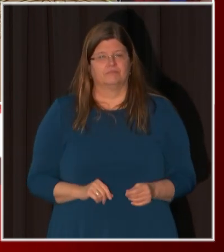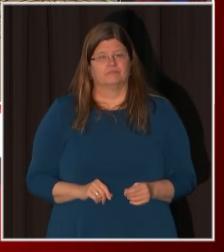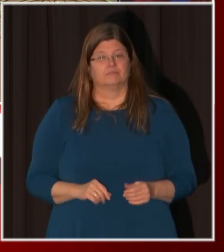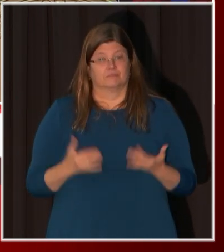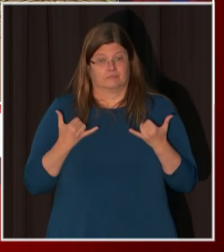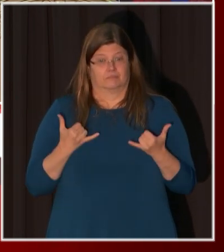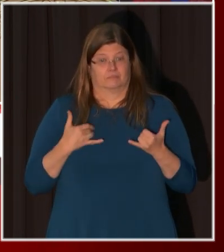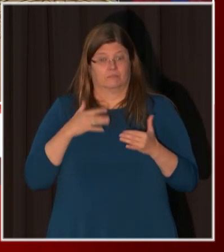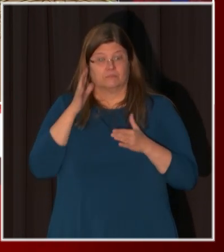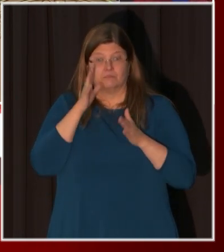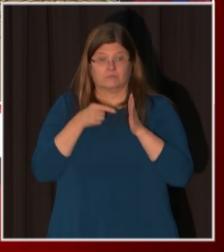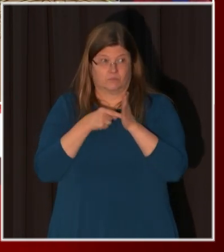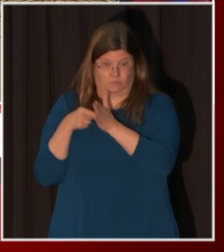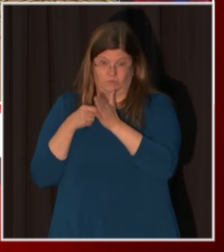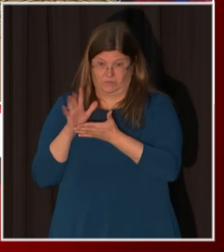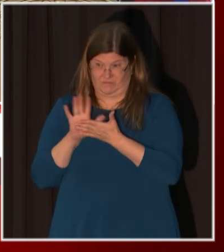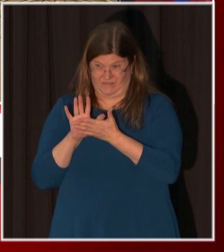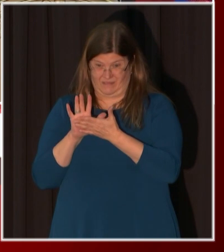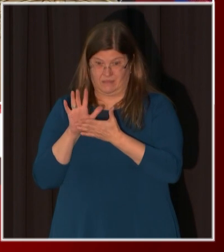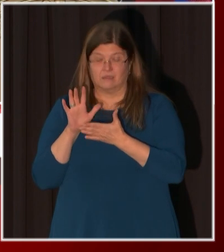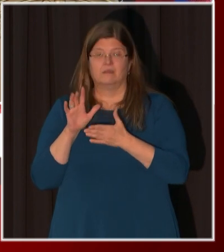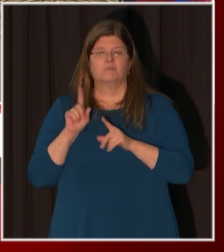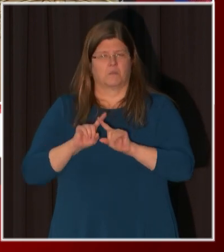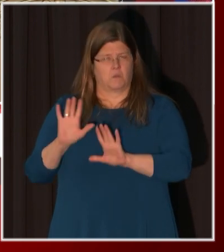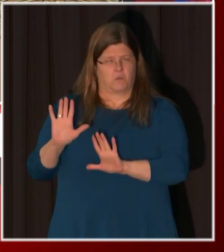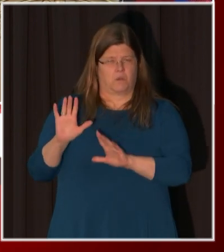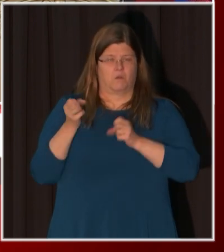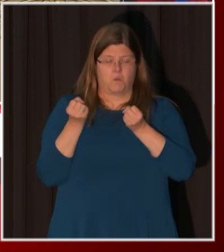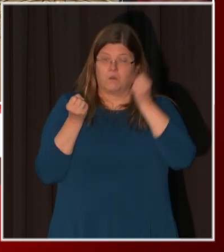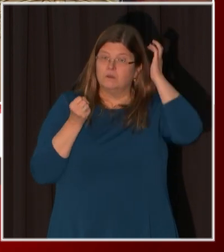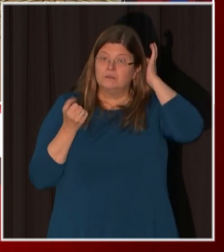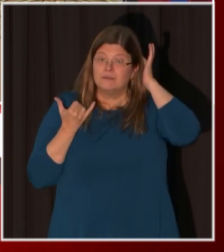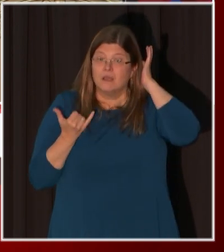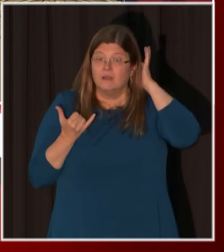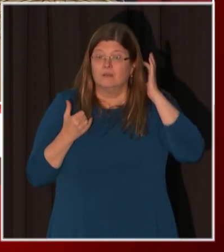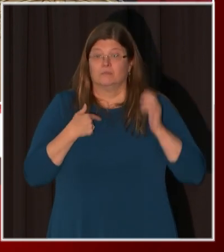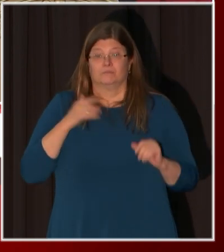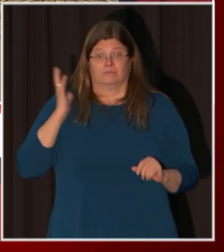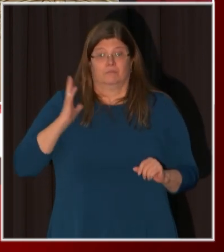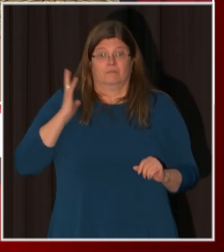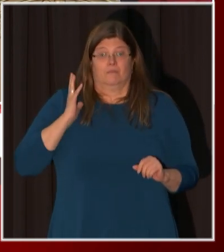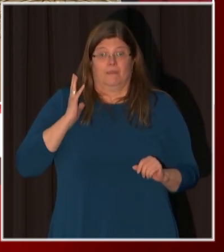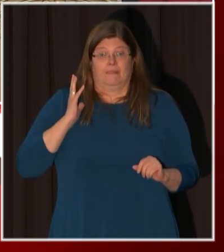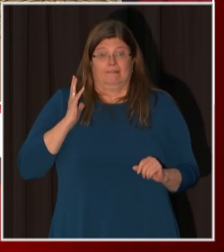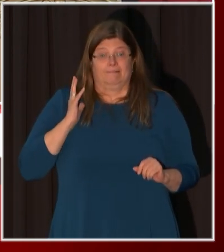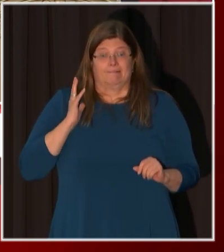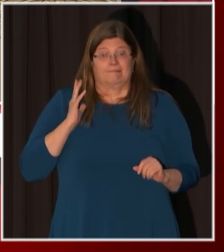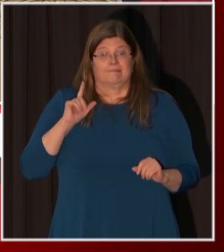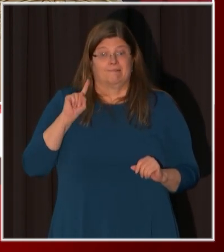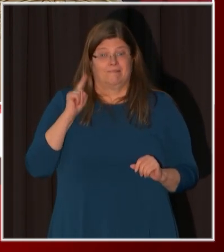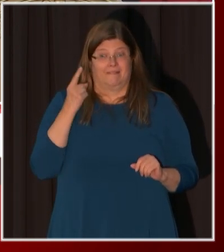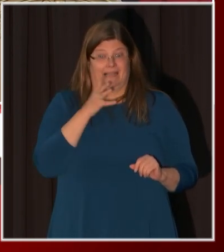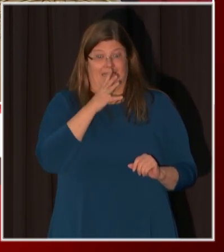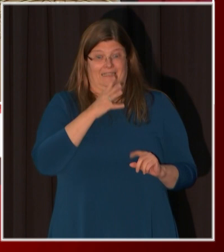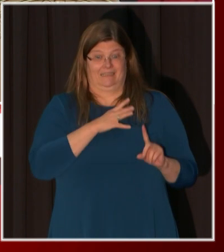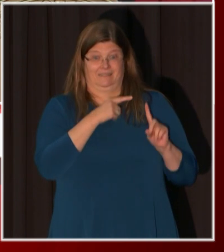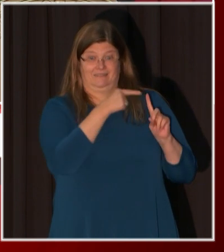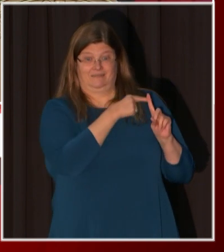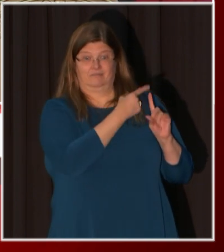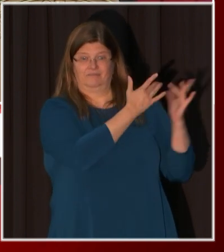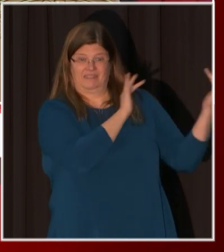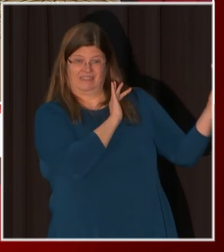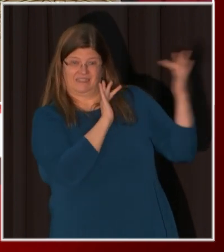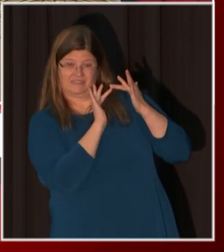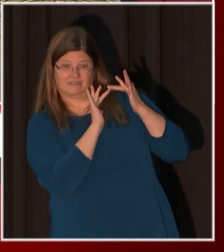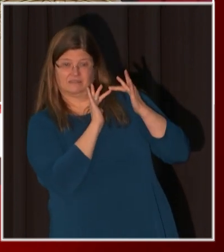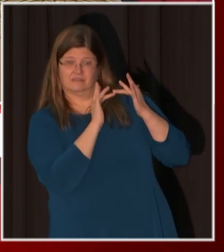that early on in our response, the First Lady's office reached out to us to ask how she could help, and